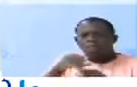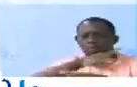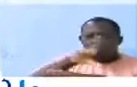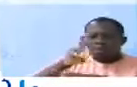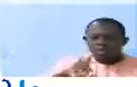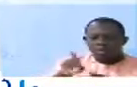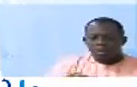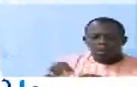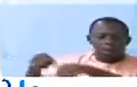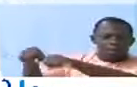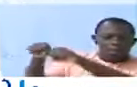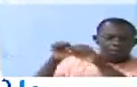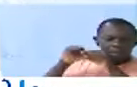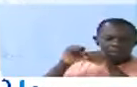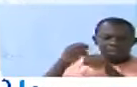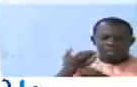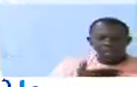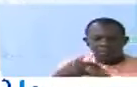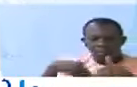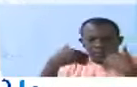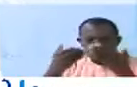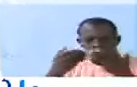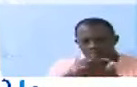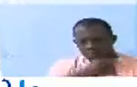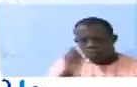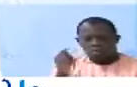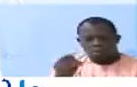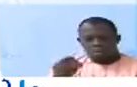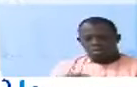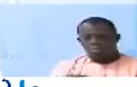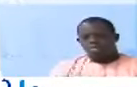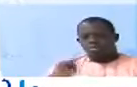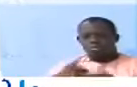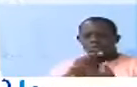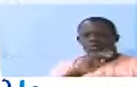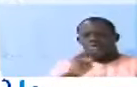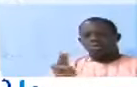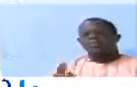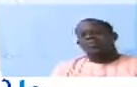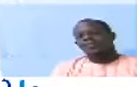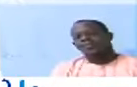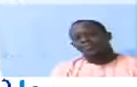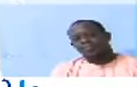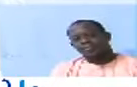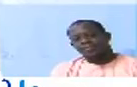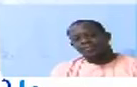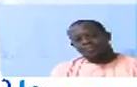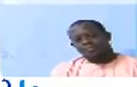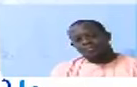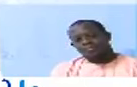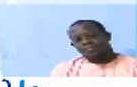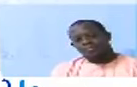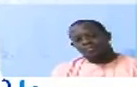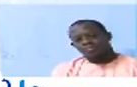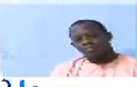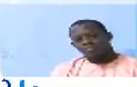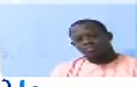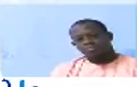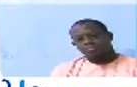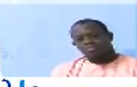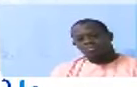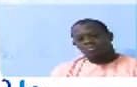Fajara barracks. Fresi jail alhalo Kenya ni tani njia. Fo ya larang odi an nalbang. Ani larang